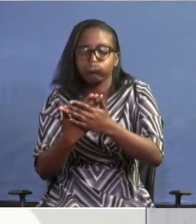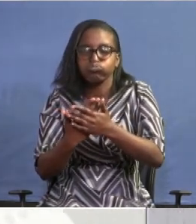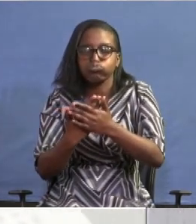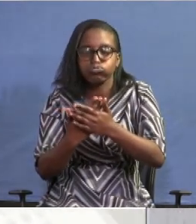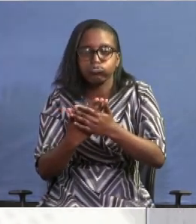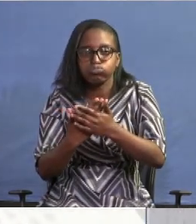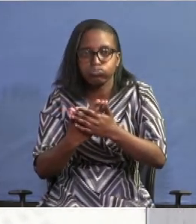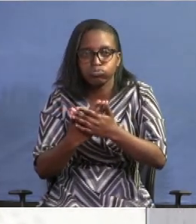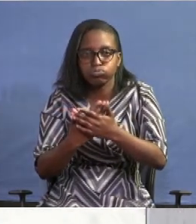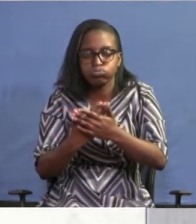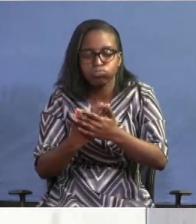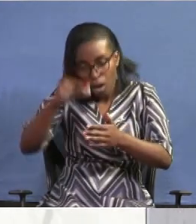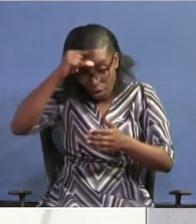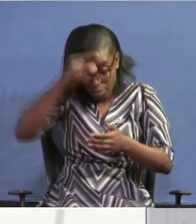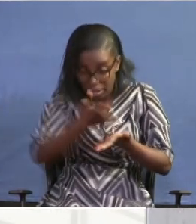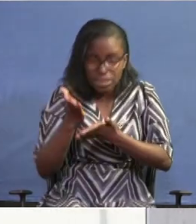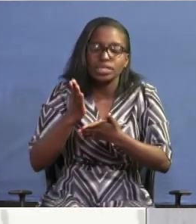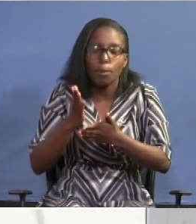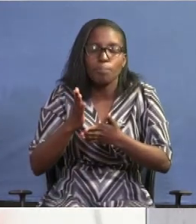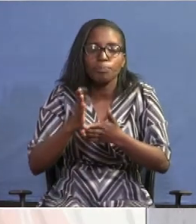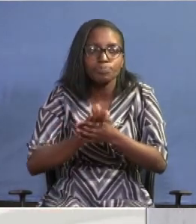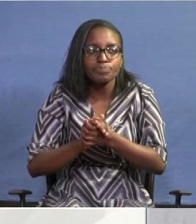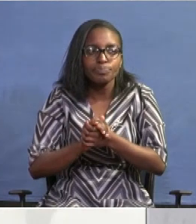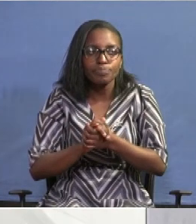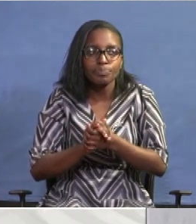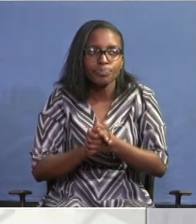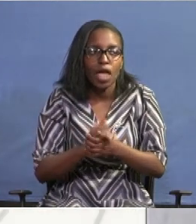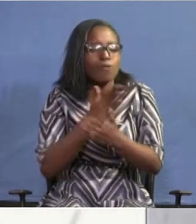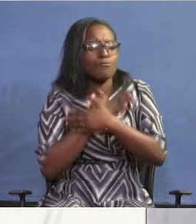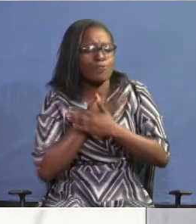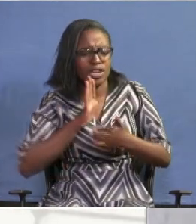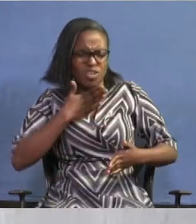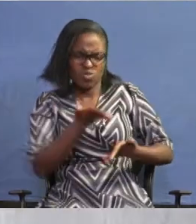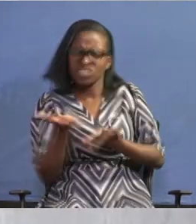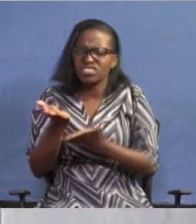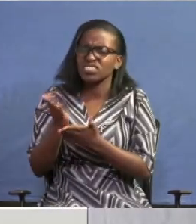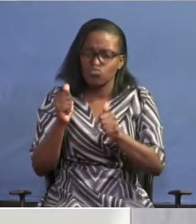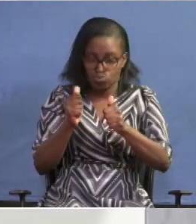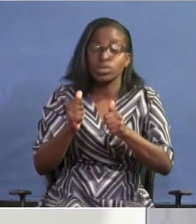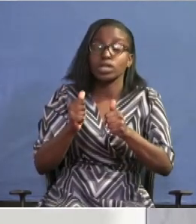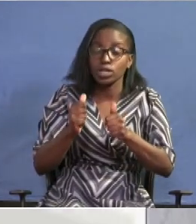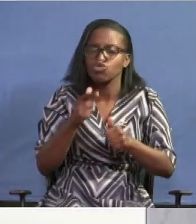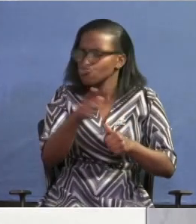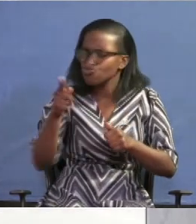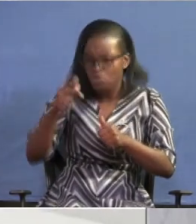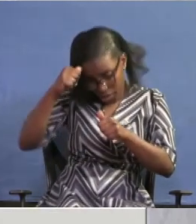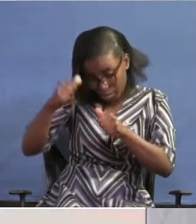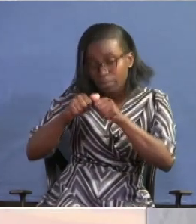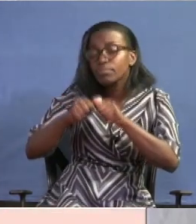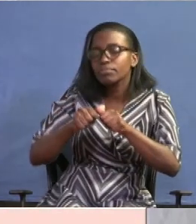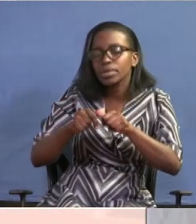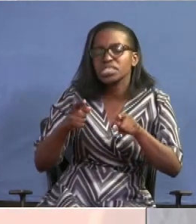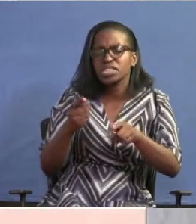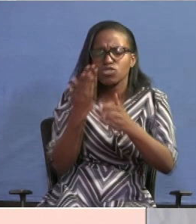government. Huyo mzee umemleta, alikuwa rafiki yetu kitambo, na wewe unakumbuka. Tulikuwa pamoja, wewe na mimi